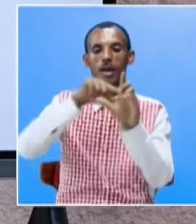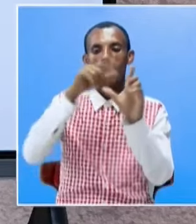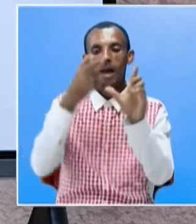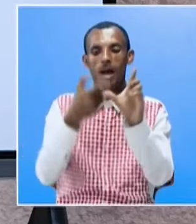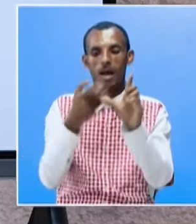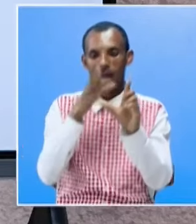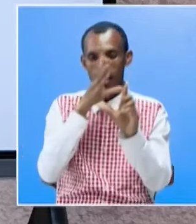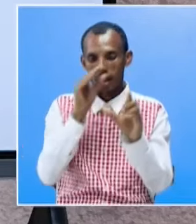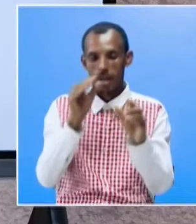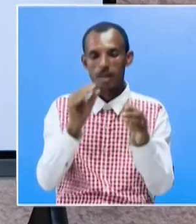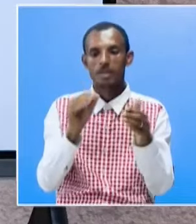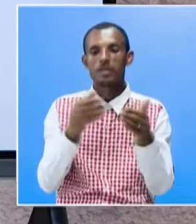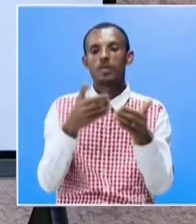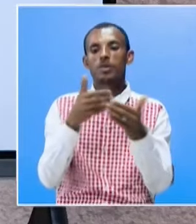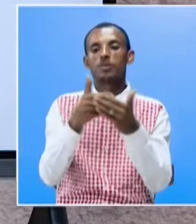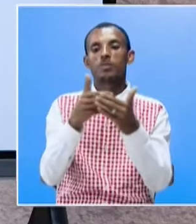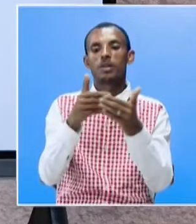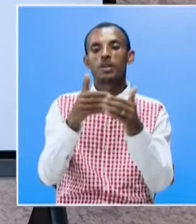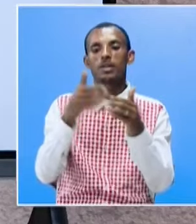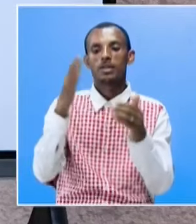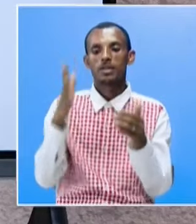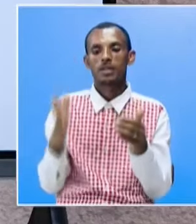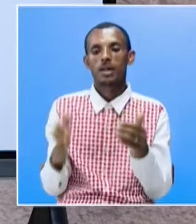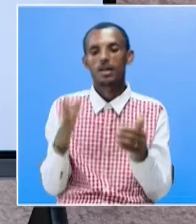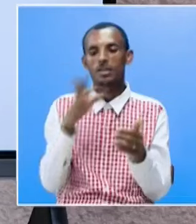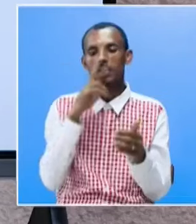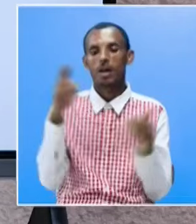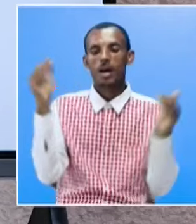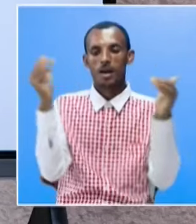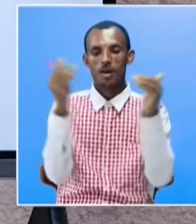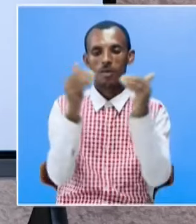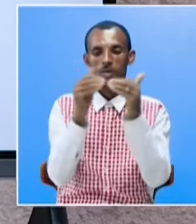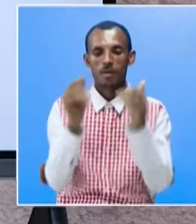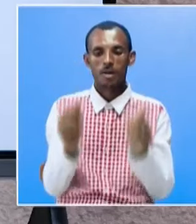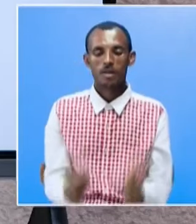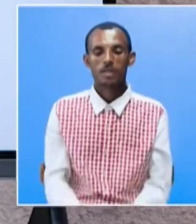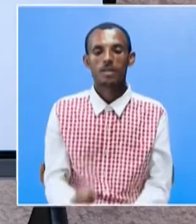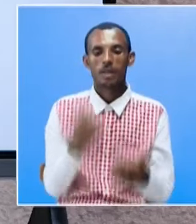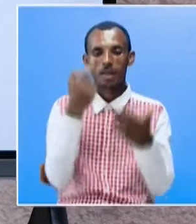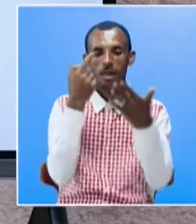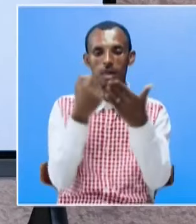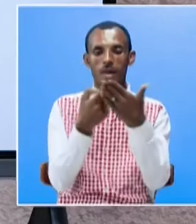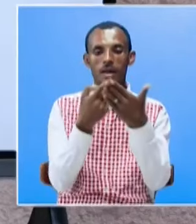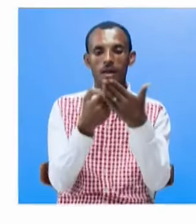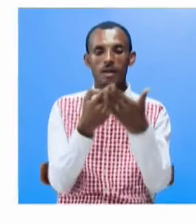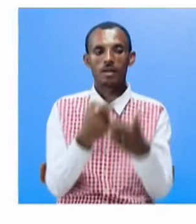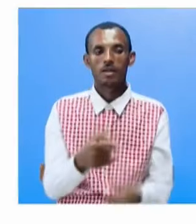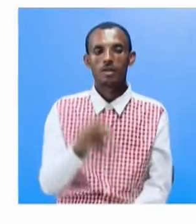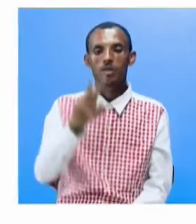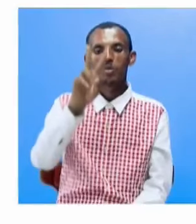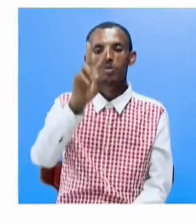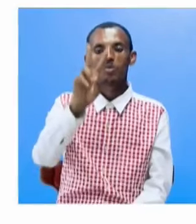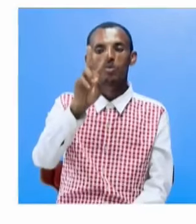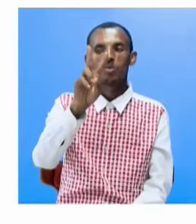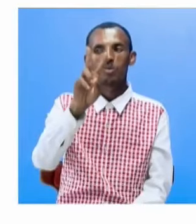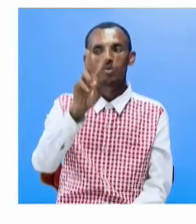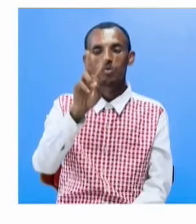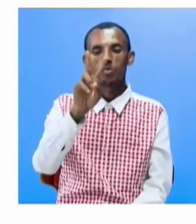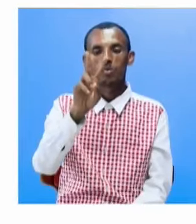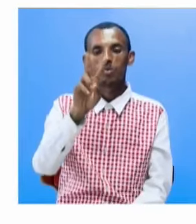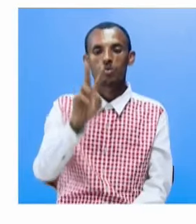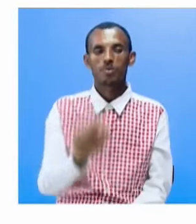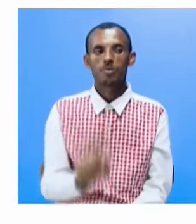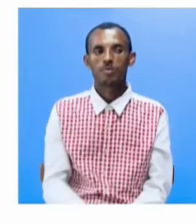their corresponding sides are congruent. So here, two triangles